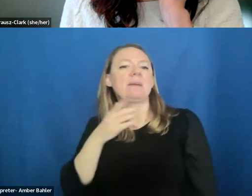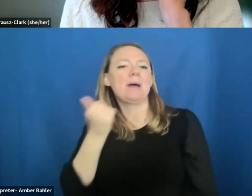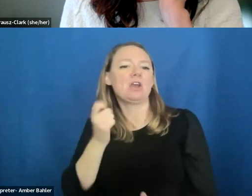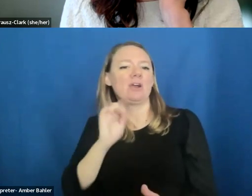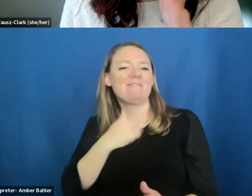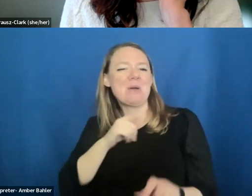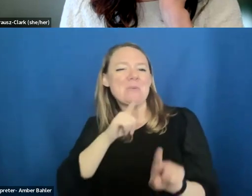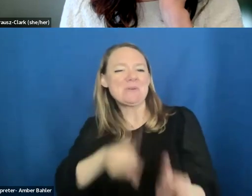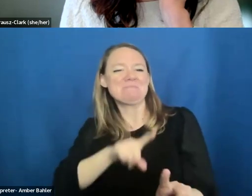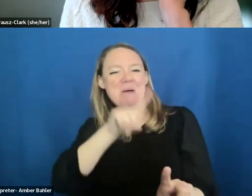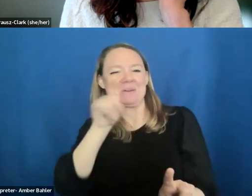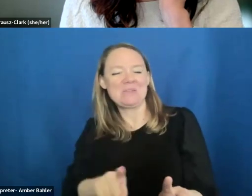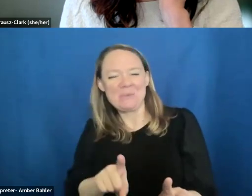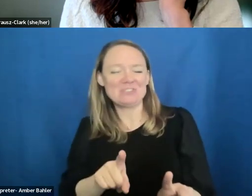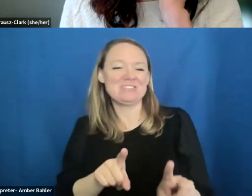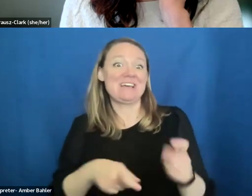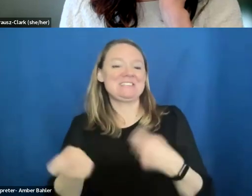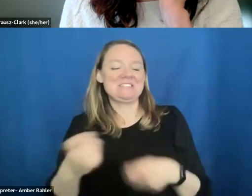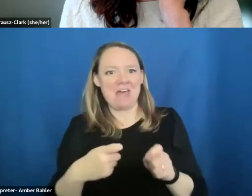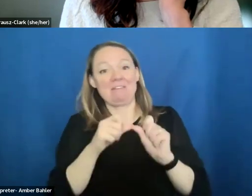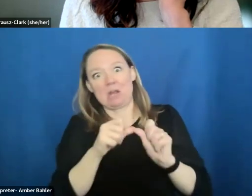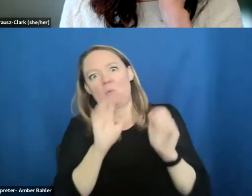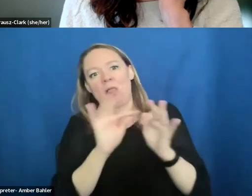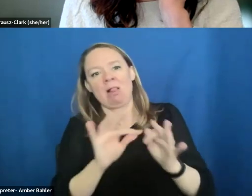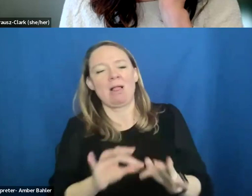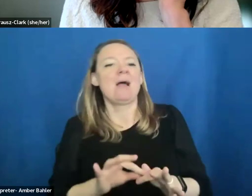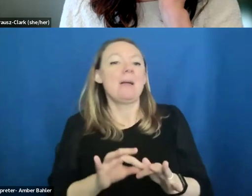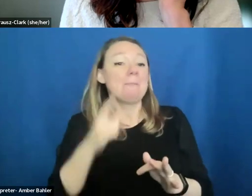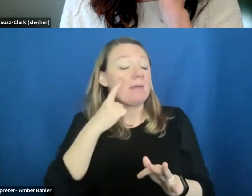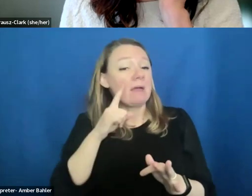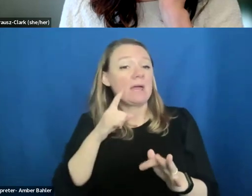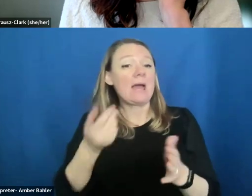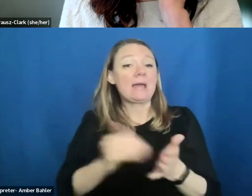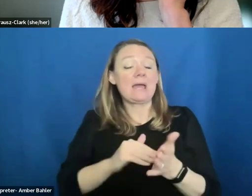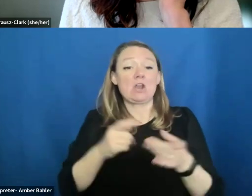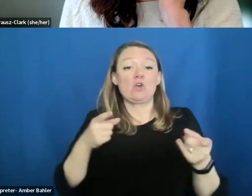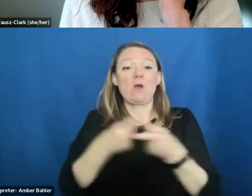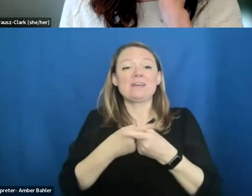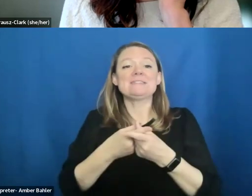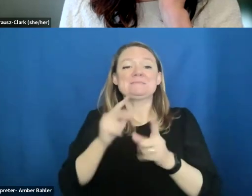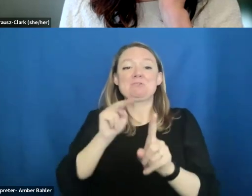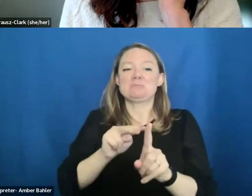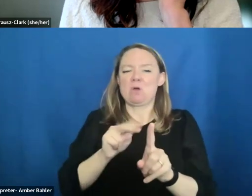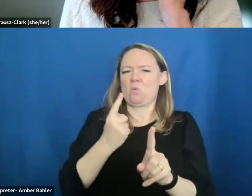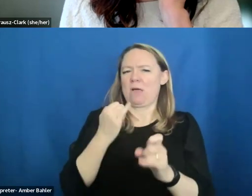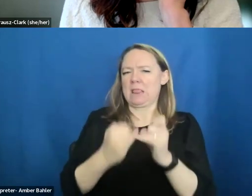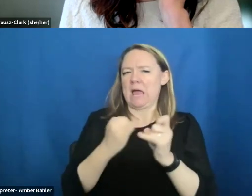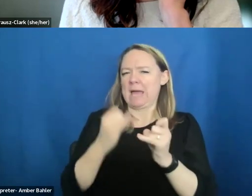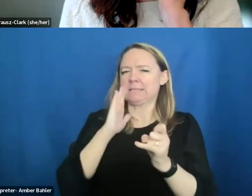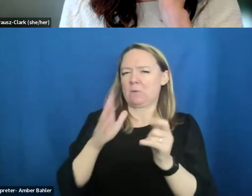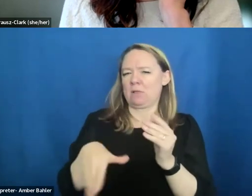than continue to go on with all the stuff. But from a crisis perspective, I think those are one final thing I will add.